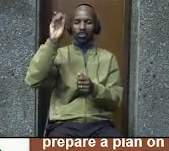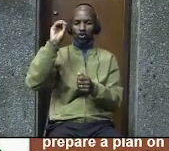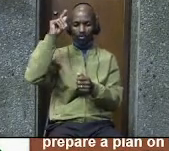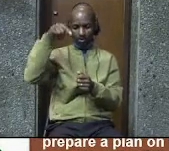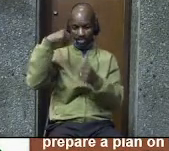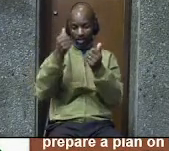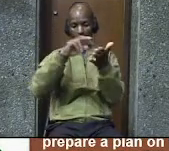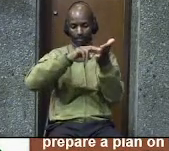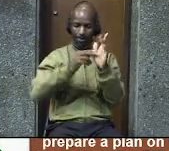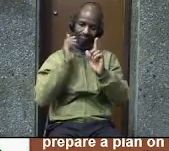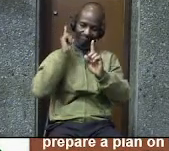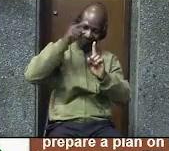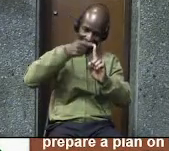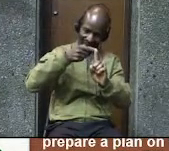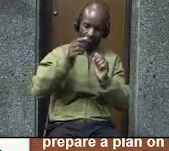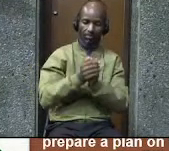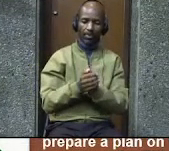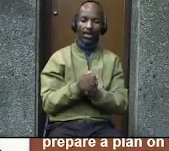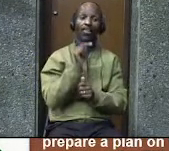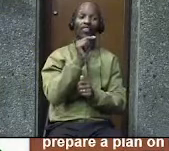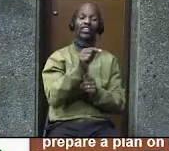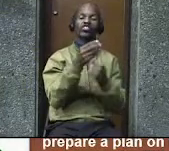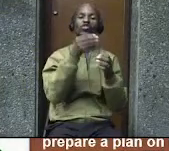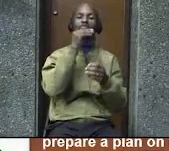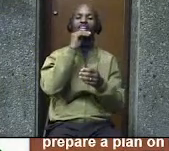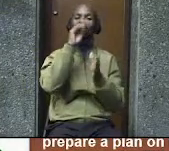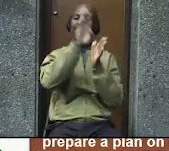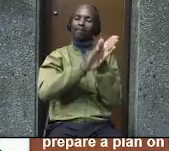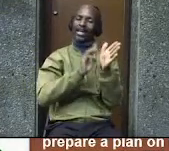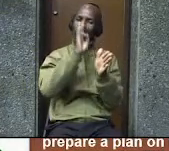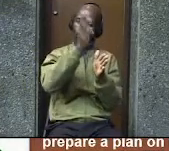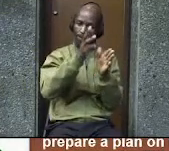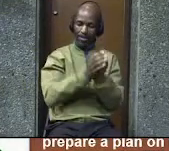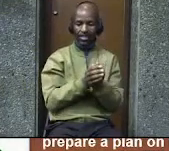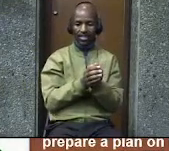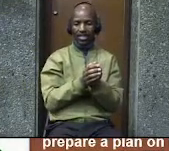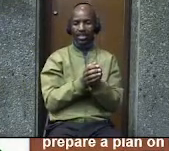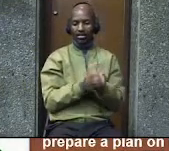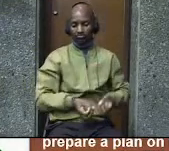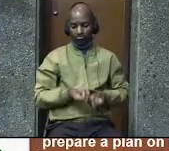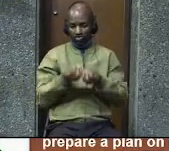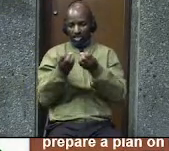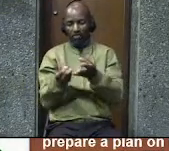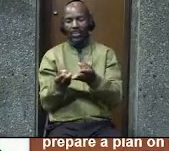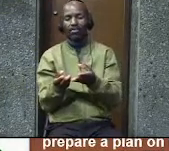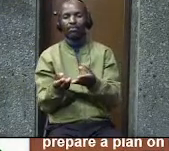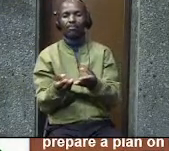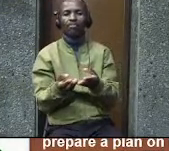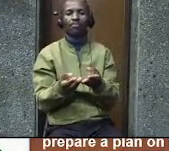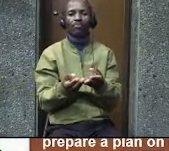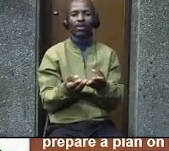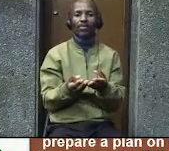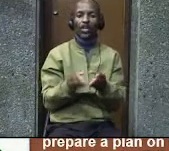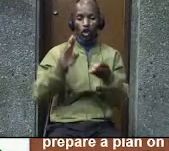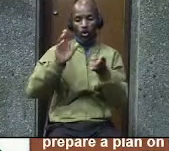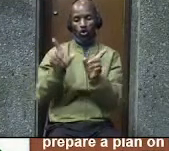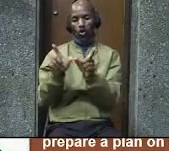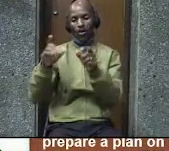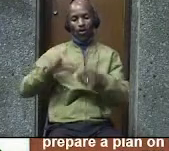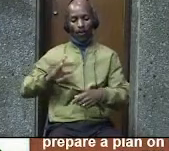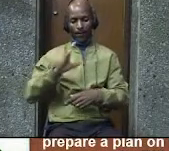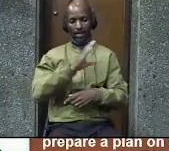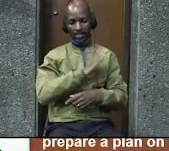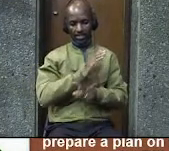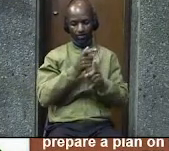and planning. So in this case, the bill would have been informally referred to this particular committee